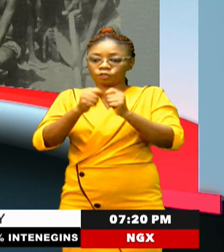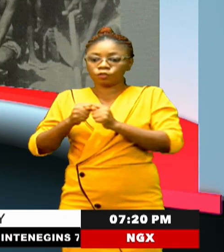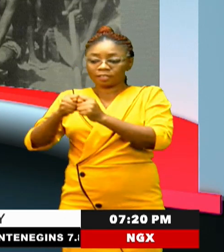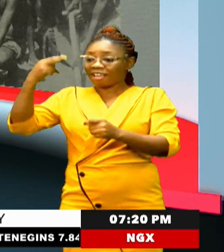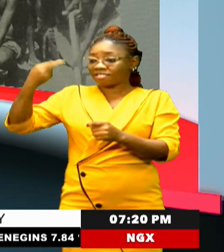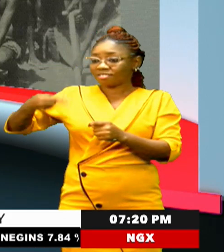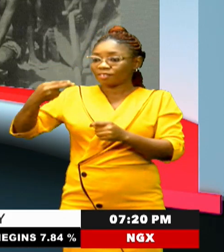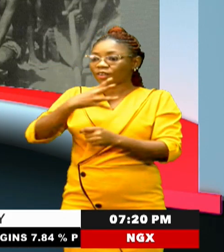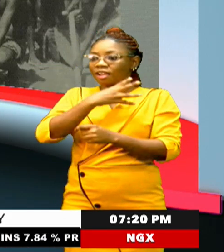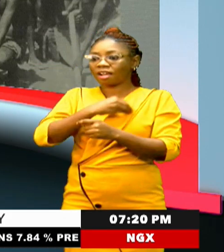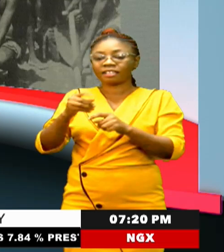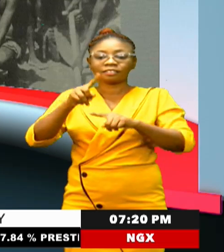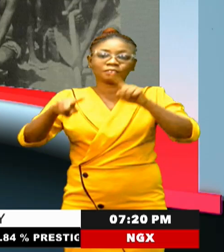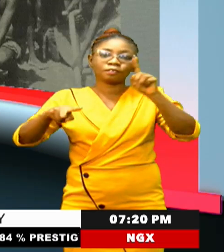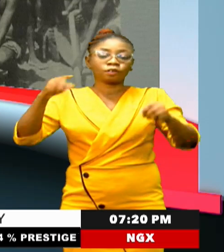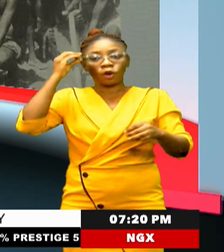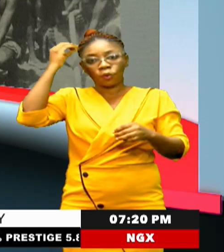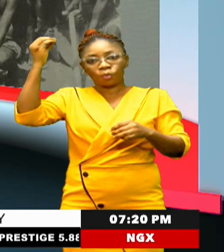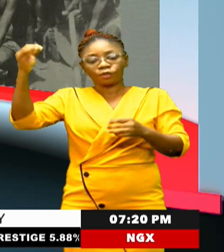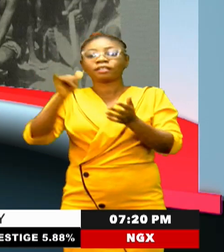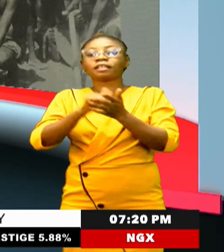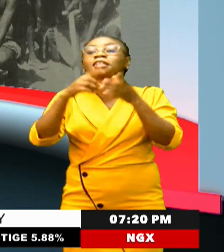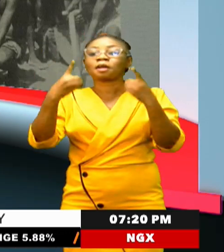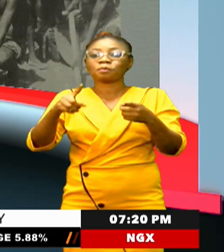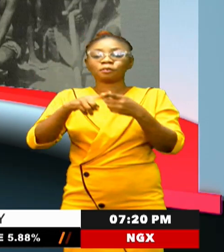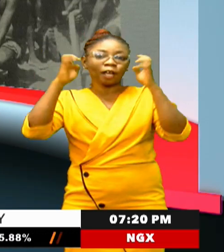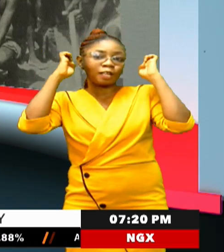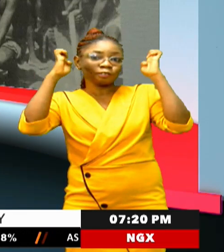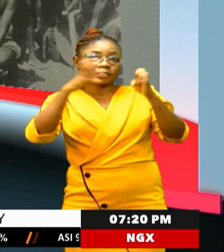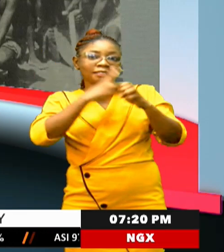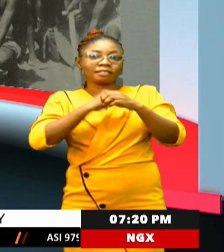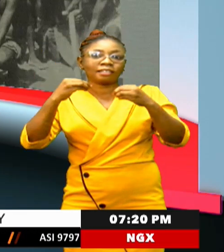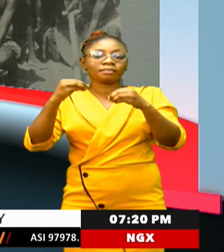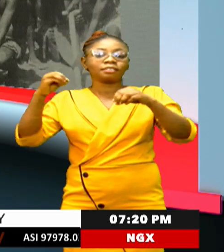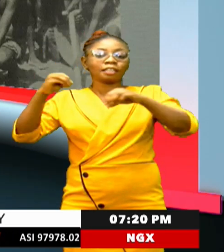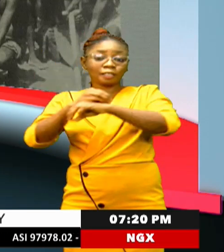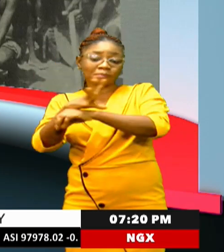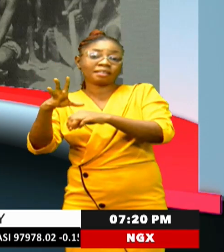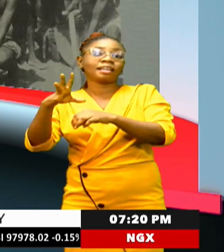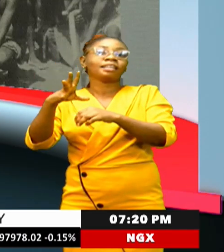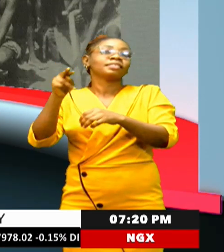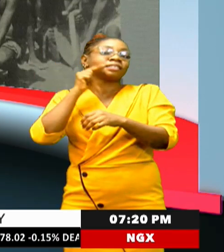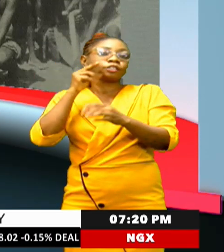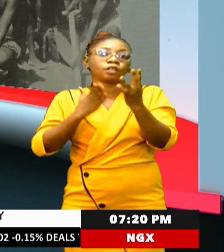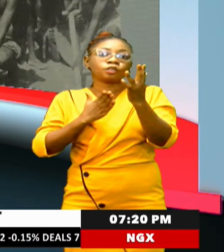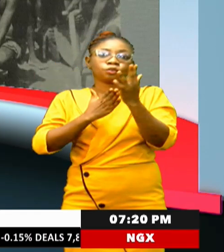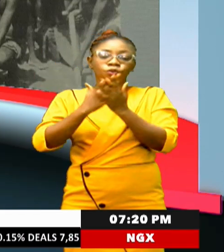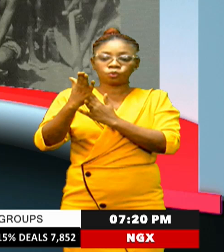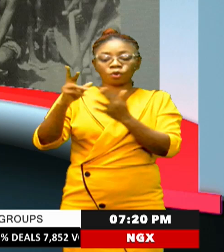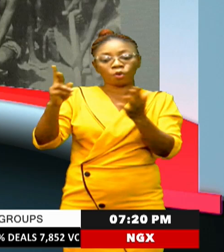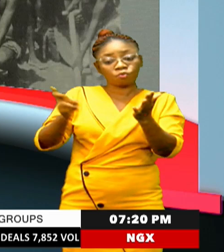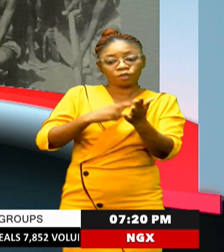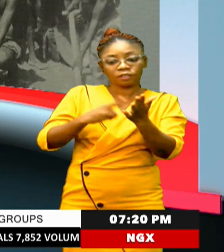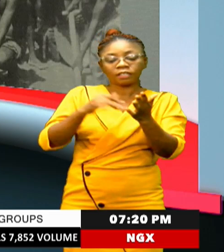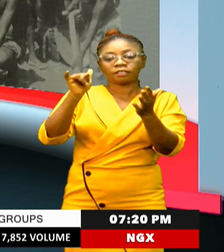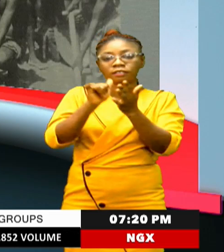contemporary perspectives, is on to educate and inspire Nigerians through personal stories and scholarly research that